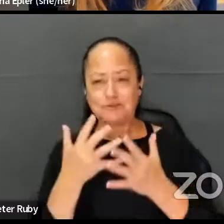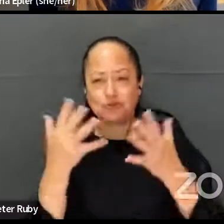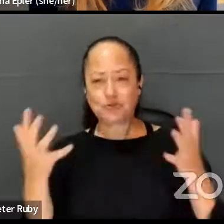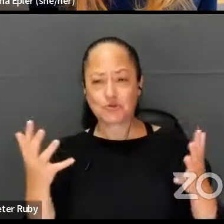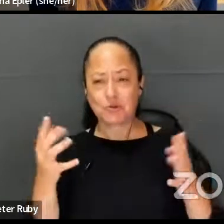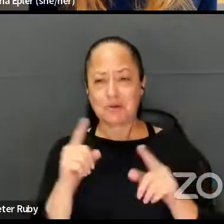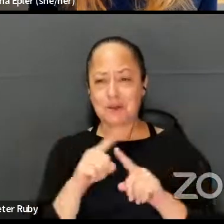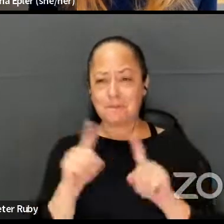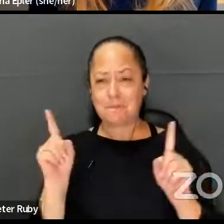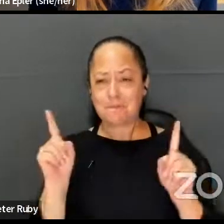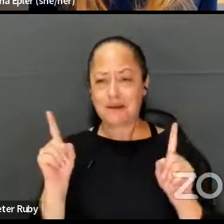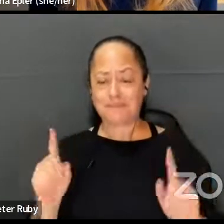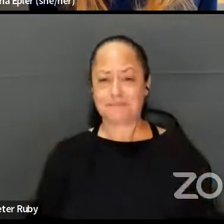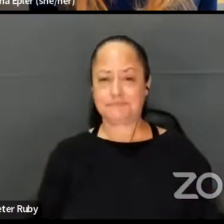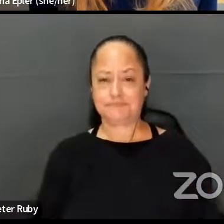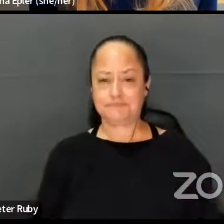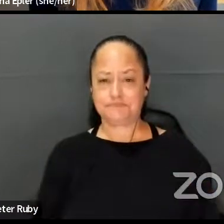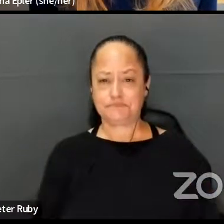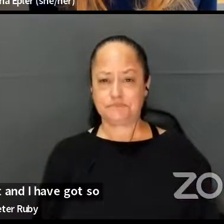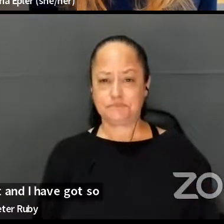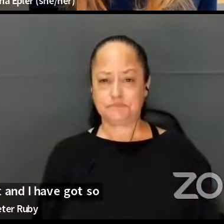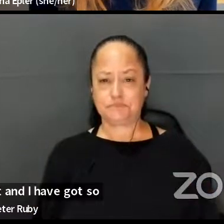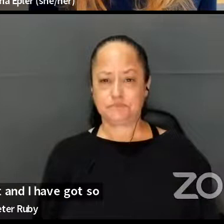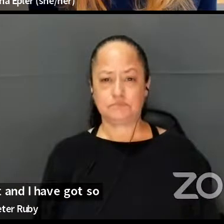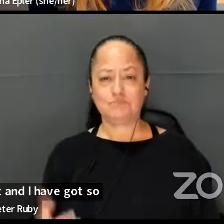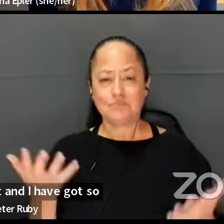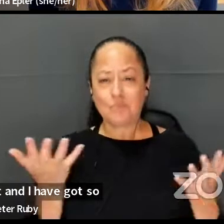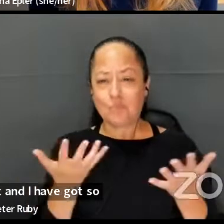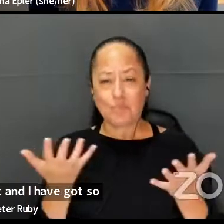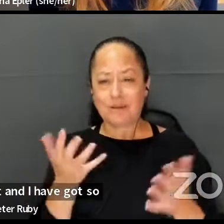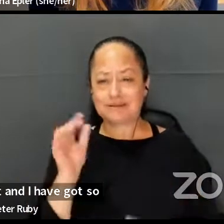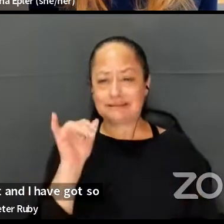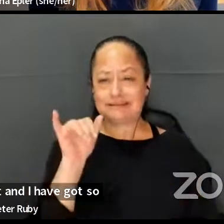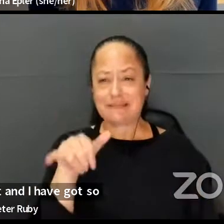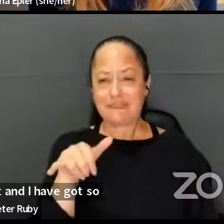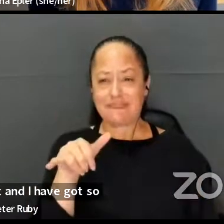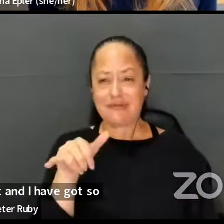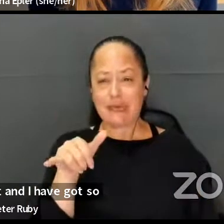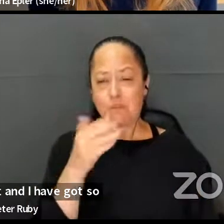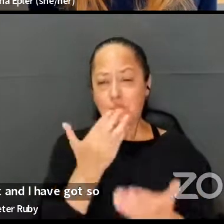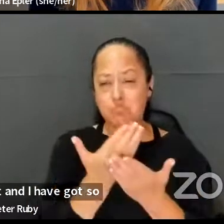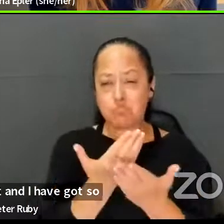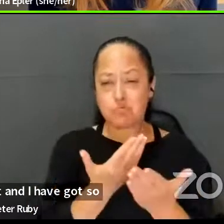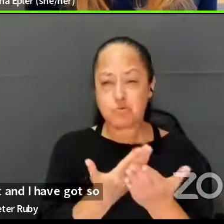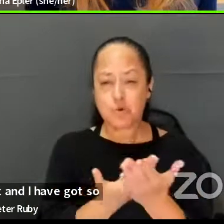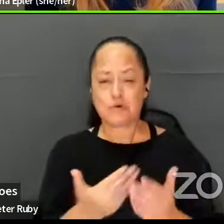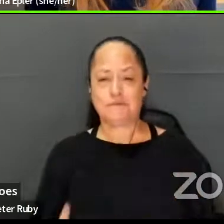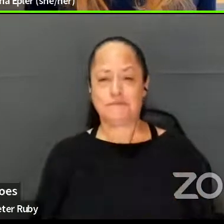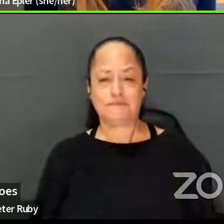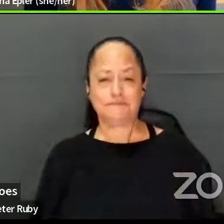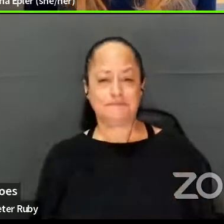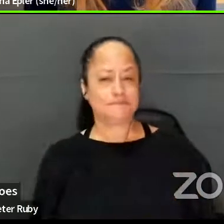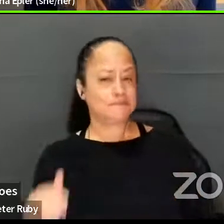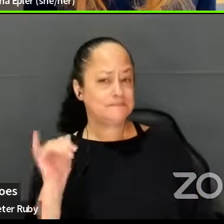However, what does that prove in a way?